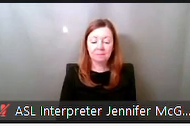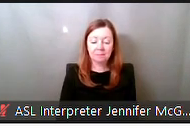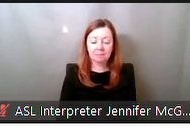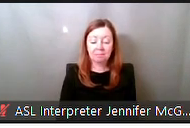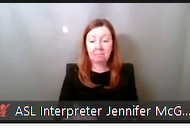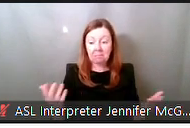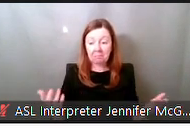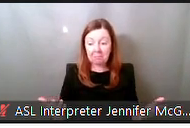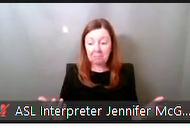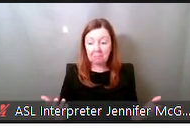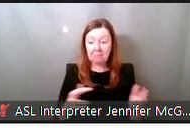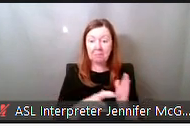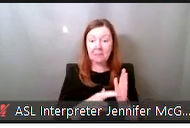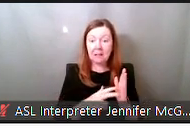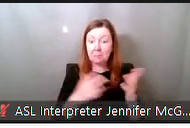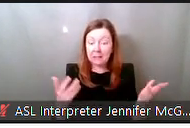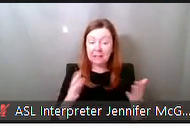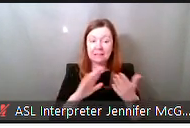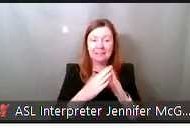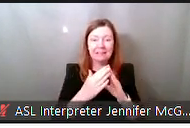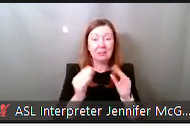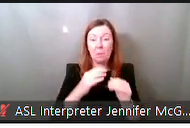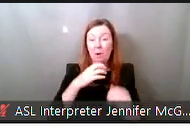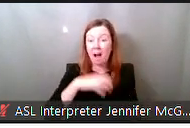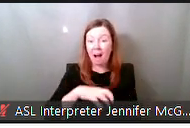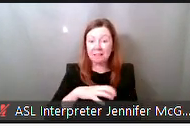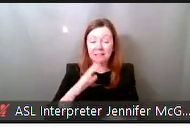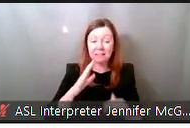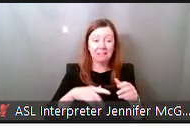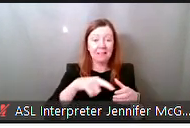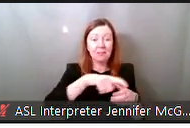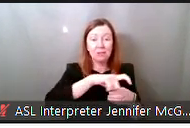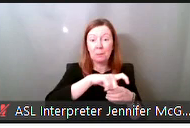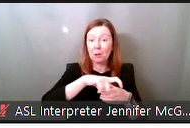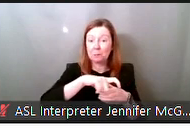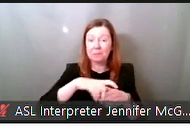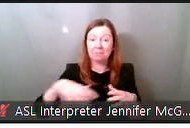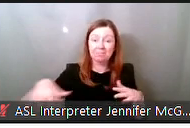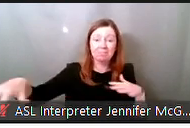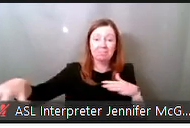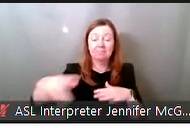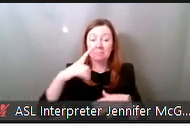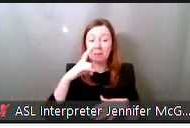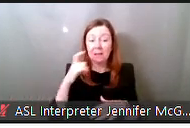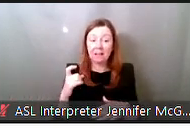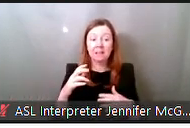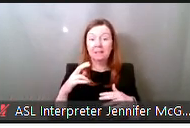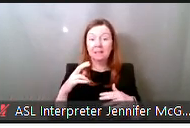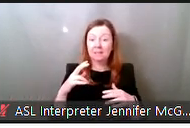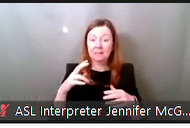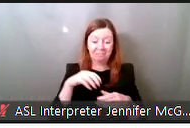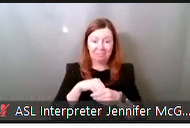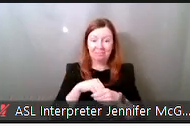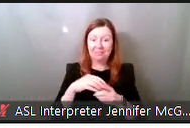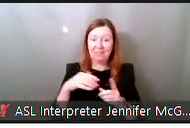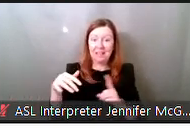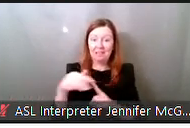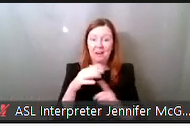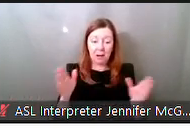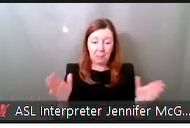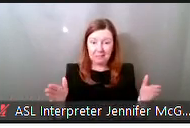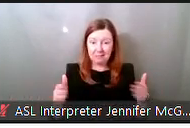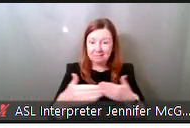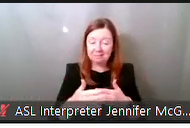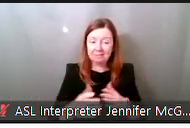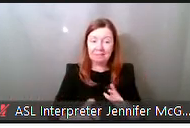Basically, this means that cities are hotter than their suburban areas because of built-in environment features like